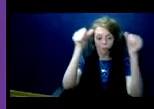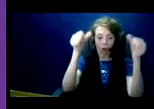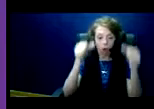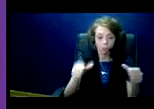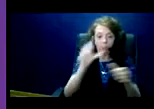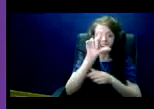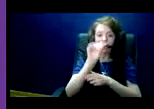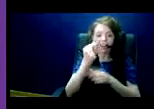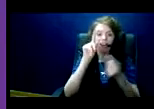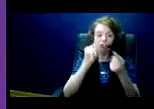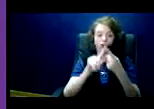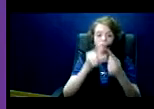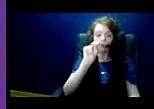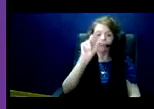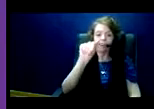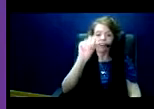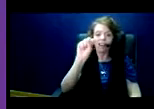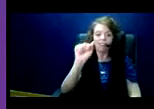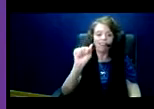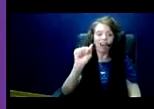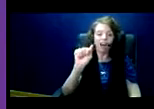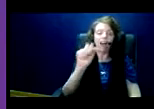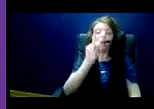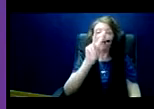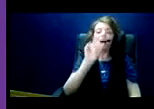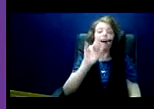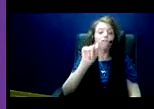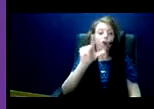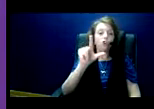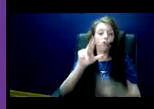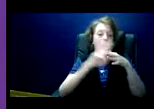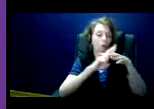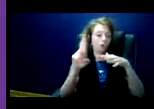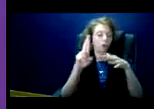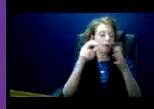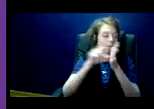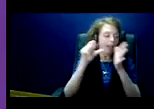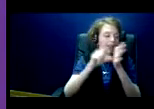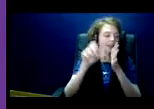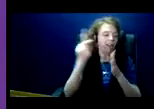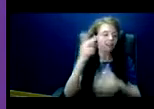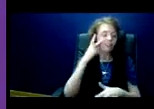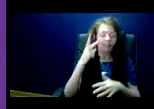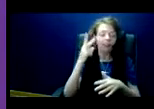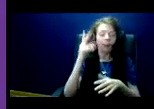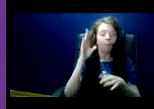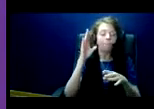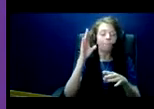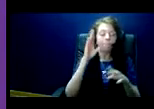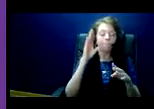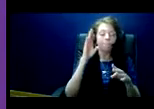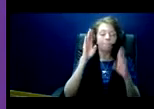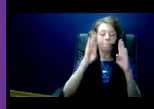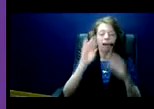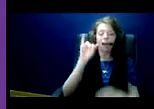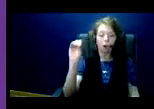to the NASA virtual retreat page, click on presenter biographies, and read much more about